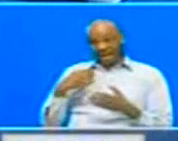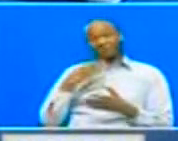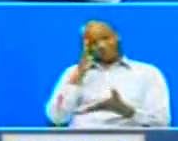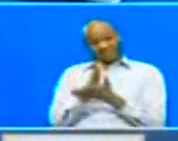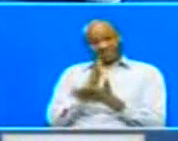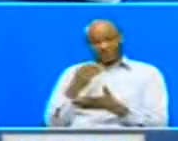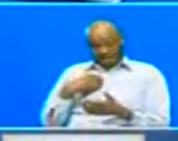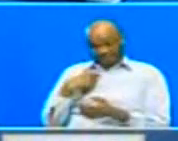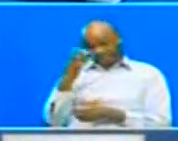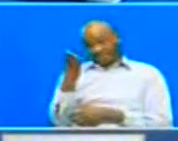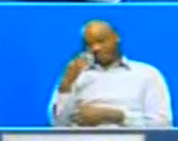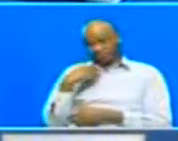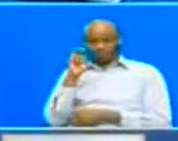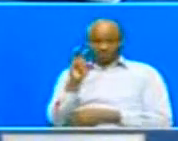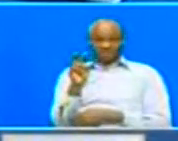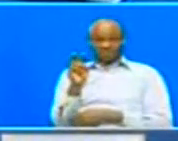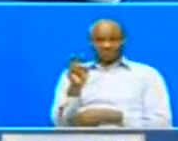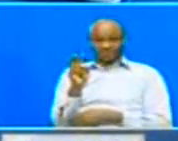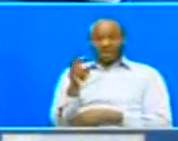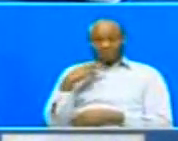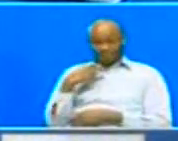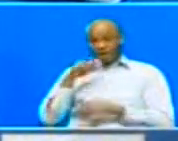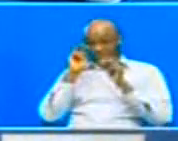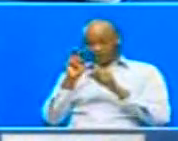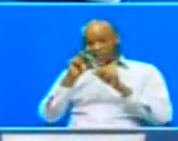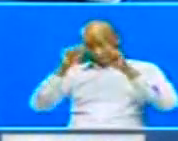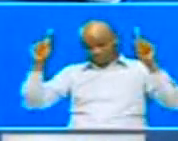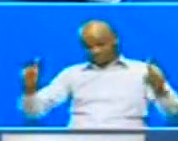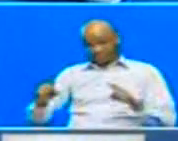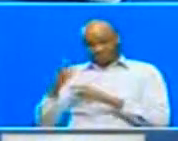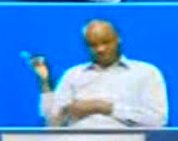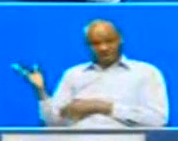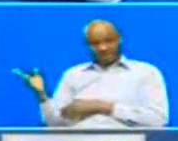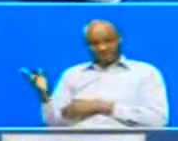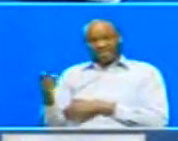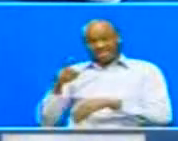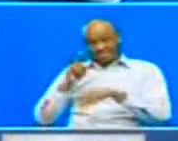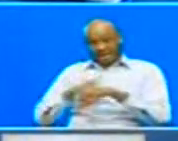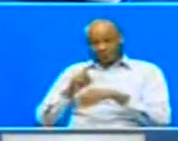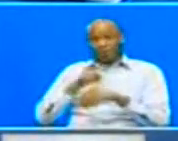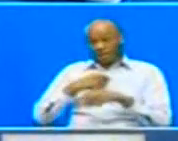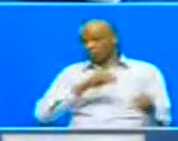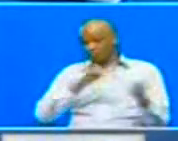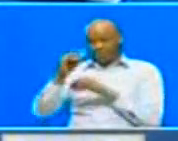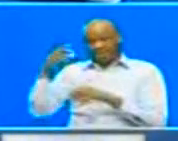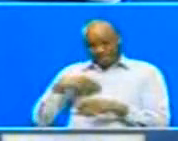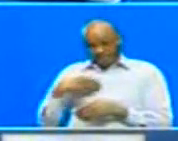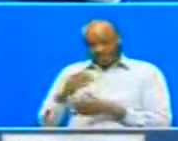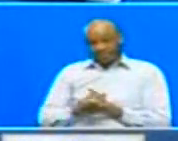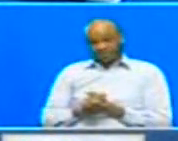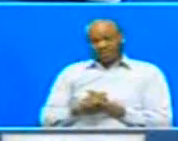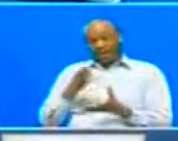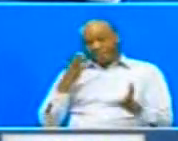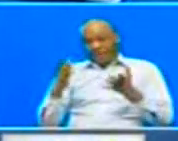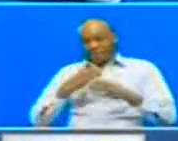those facts on our super wall. If you can take a look at that so our viewers can follow that. Mm-hmm. In that time, in terms of repatriation, and Mheshimiwa makes